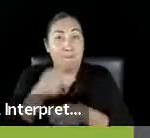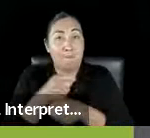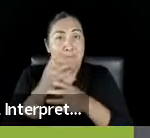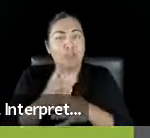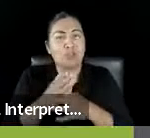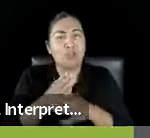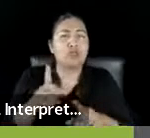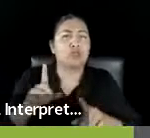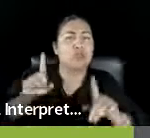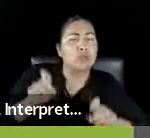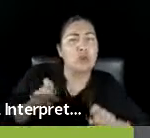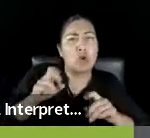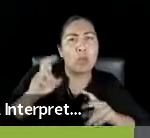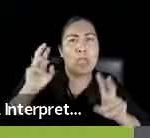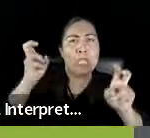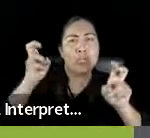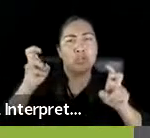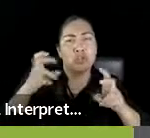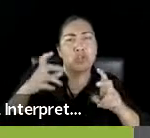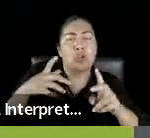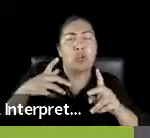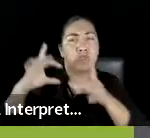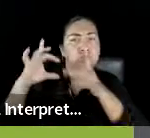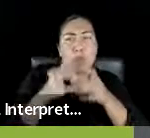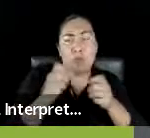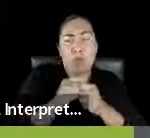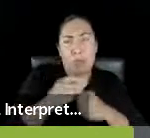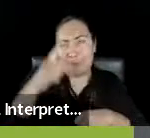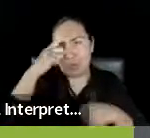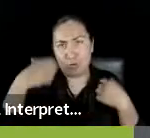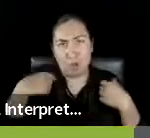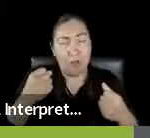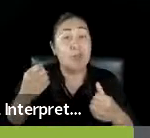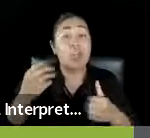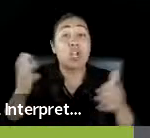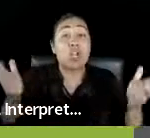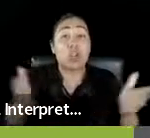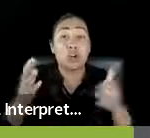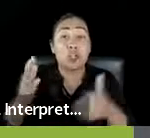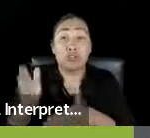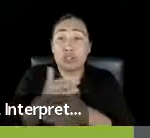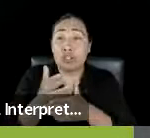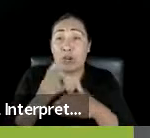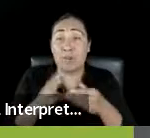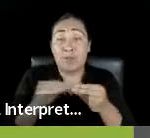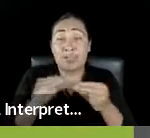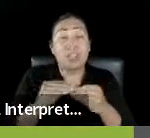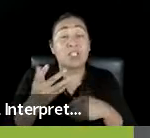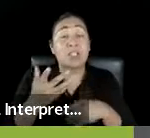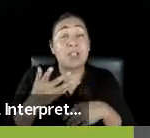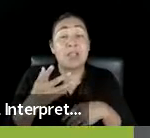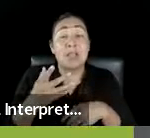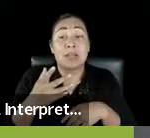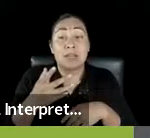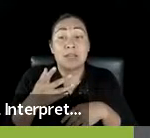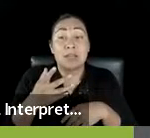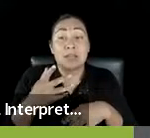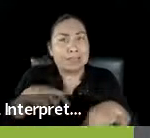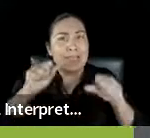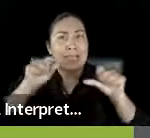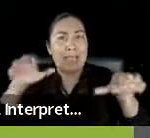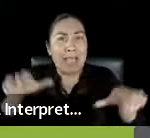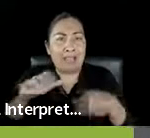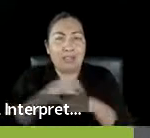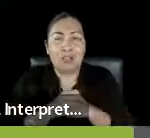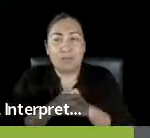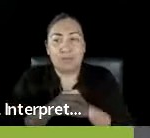health, encouraging our filmmakers to share a message that inspires viewers to take action for mental health with the